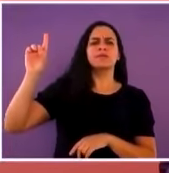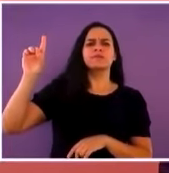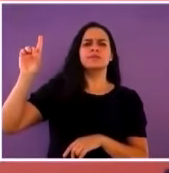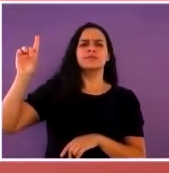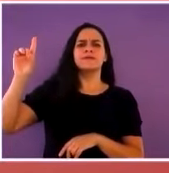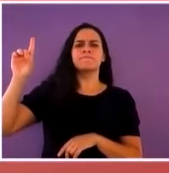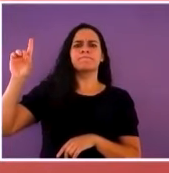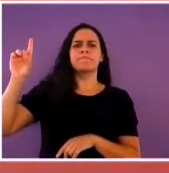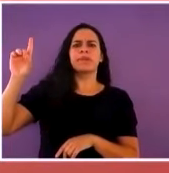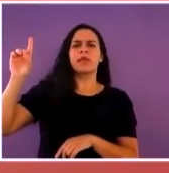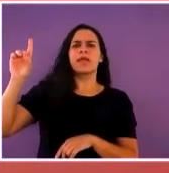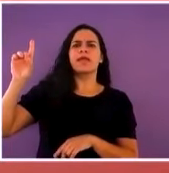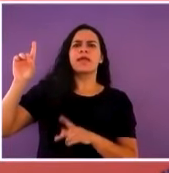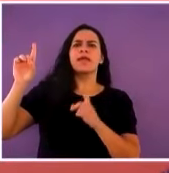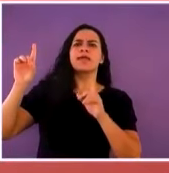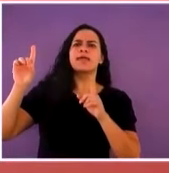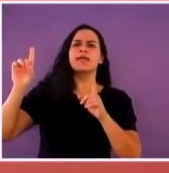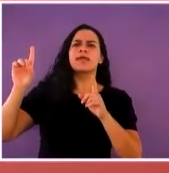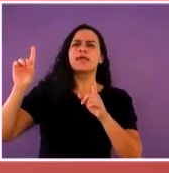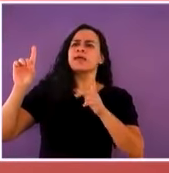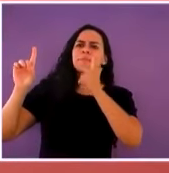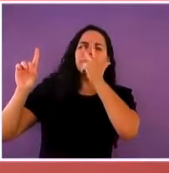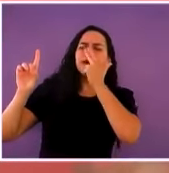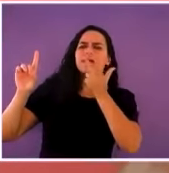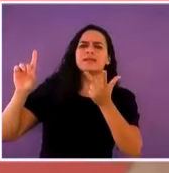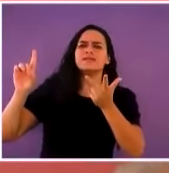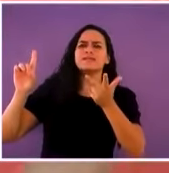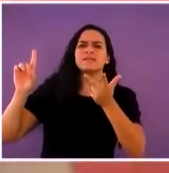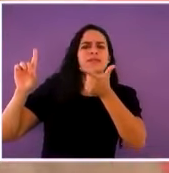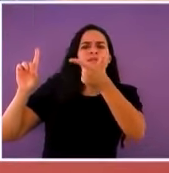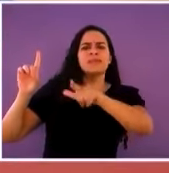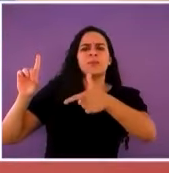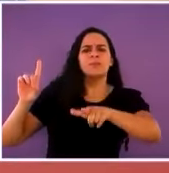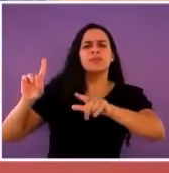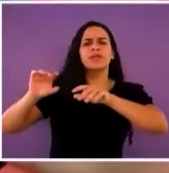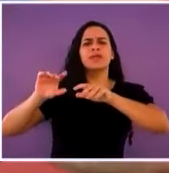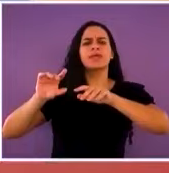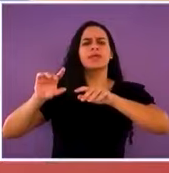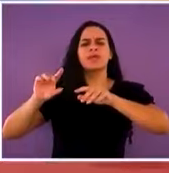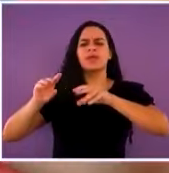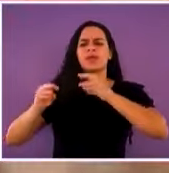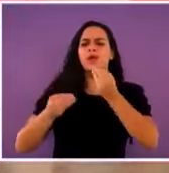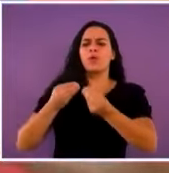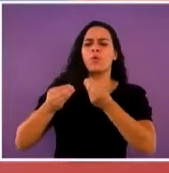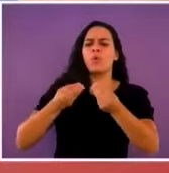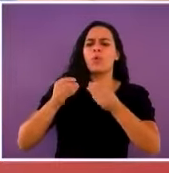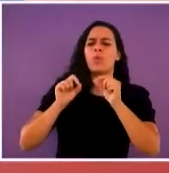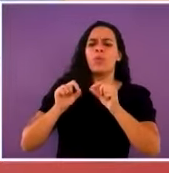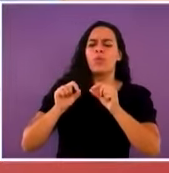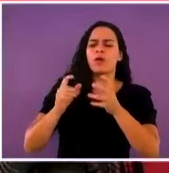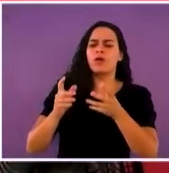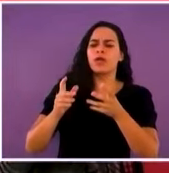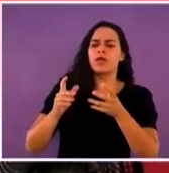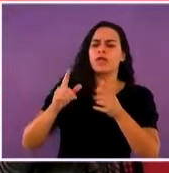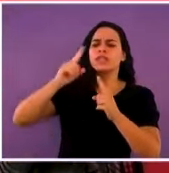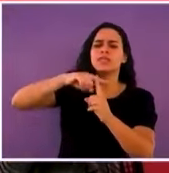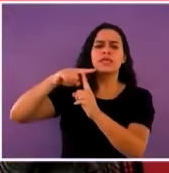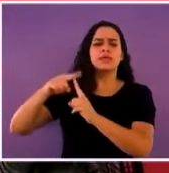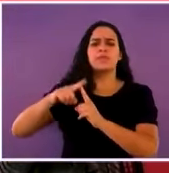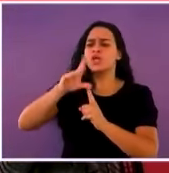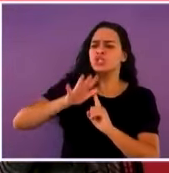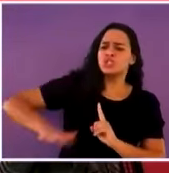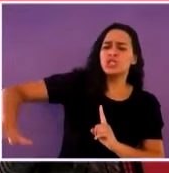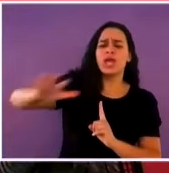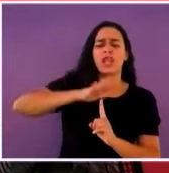fala em termos tão genéricos that everyone can fit fitting his own view of